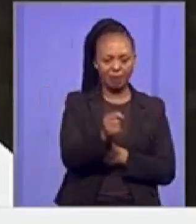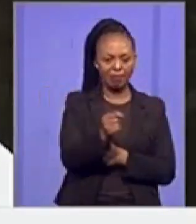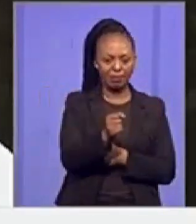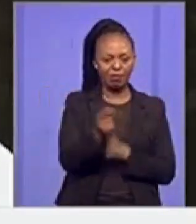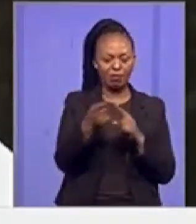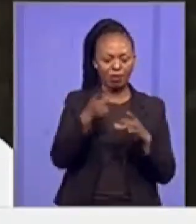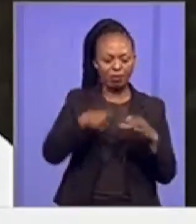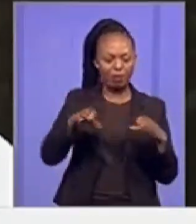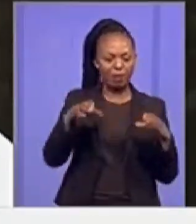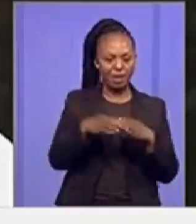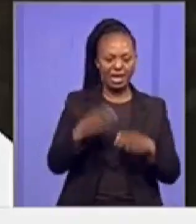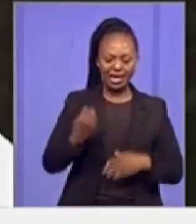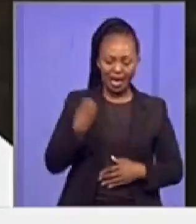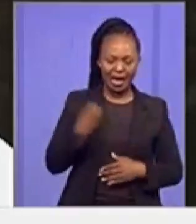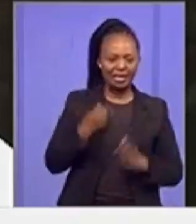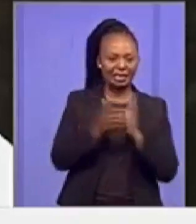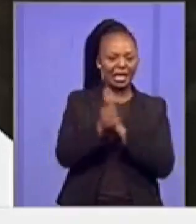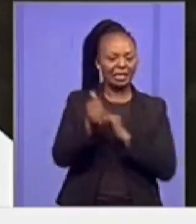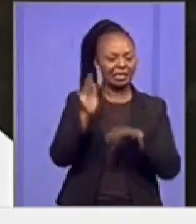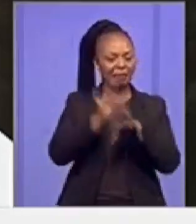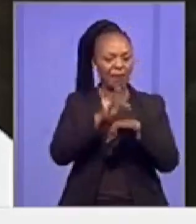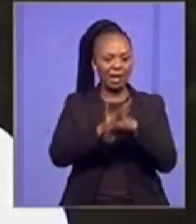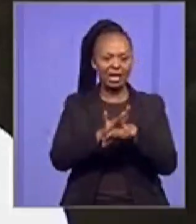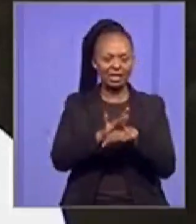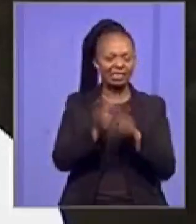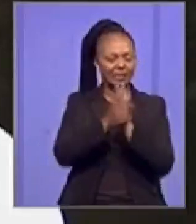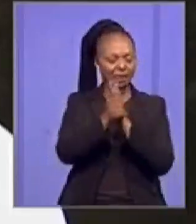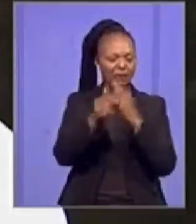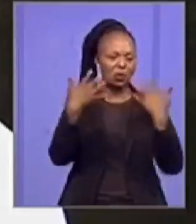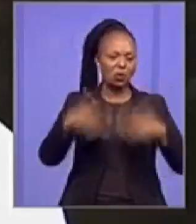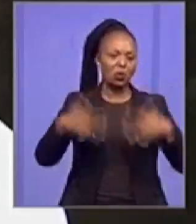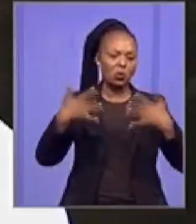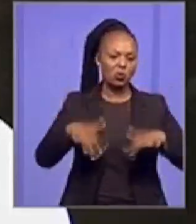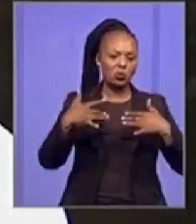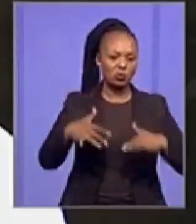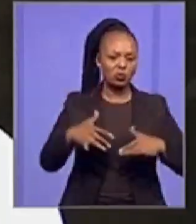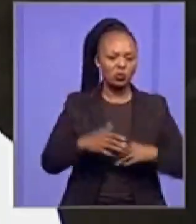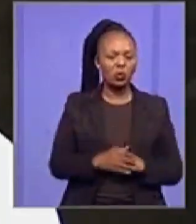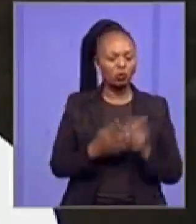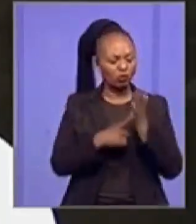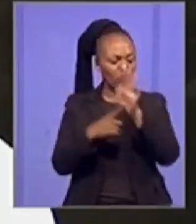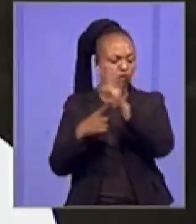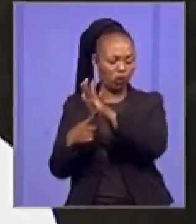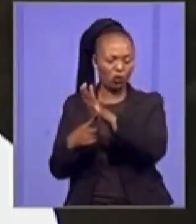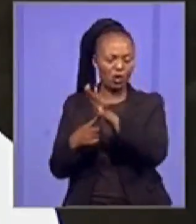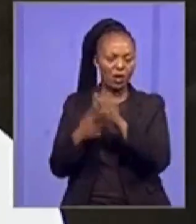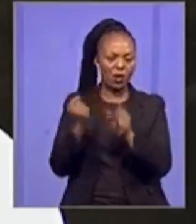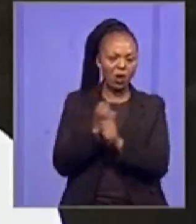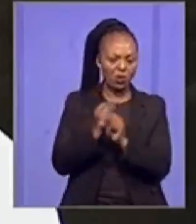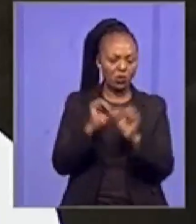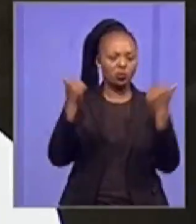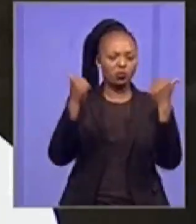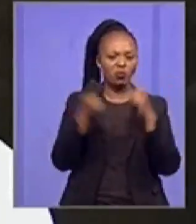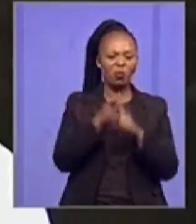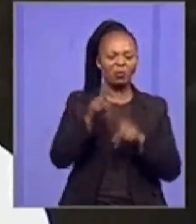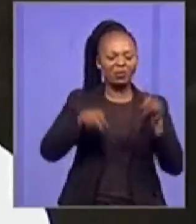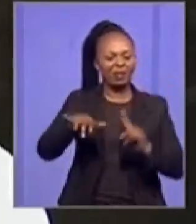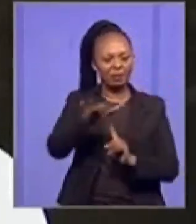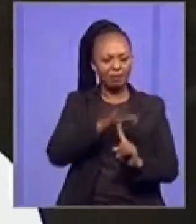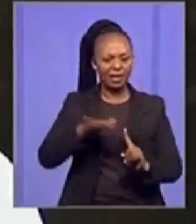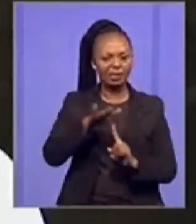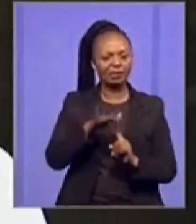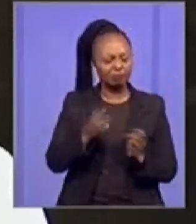the movement, young, talented, skillful, who have proved himself in different areas. And I think we want to give